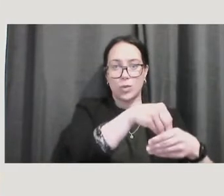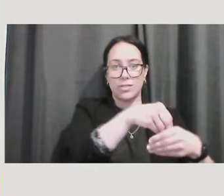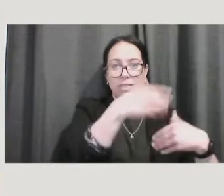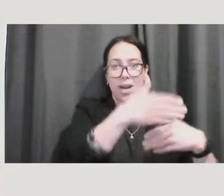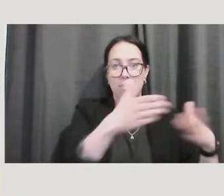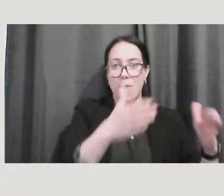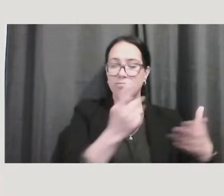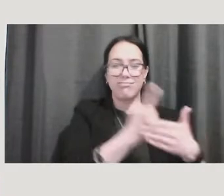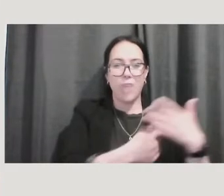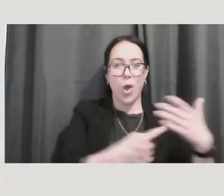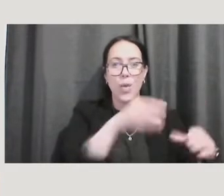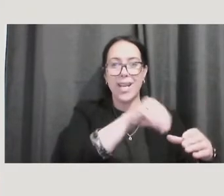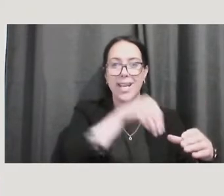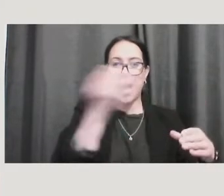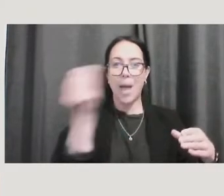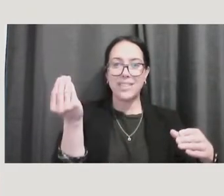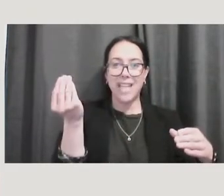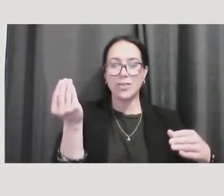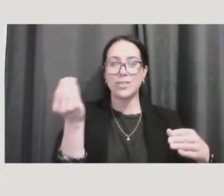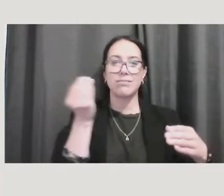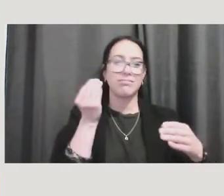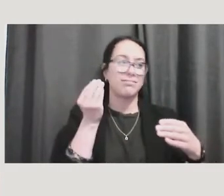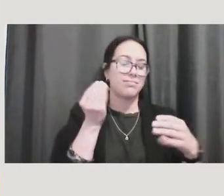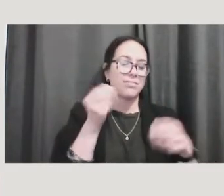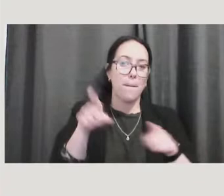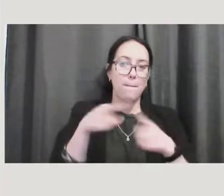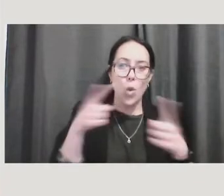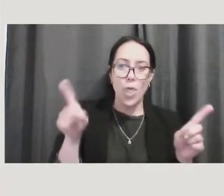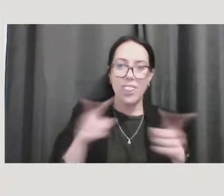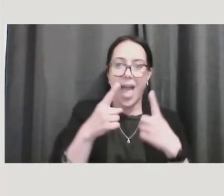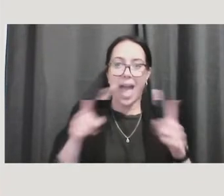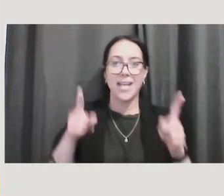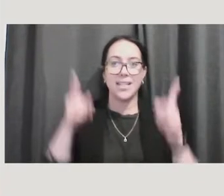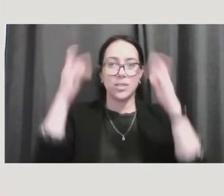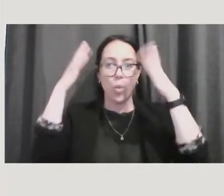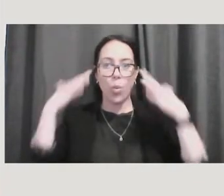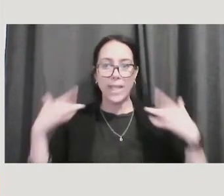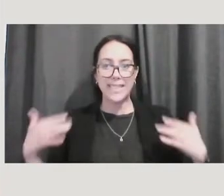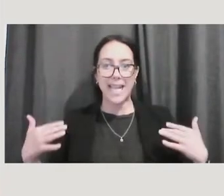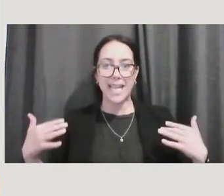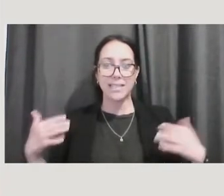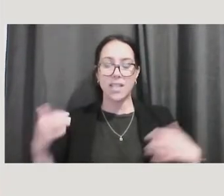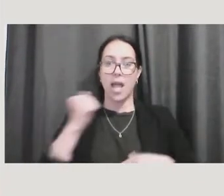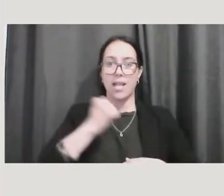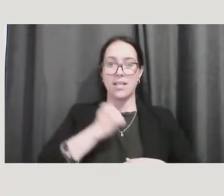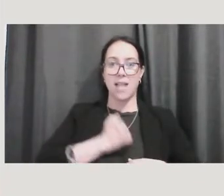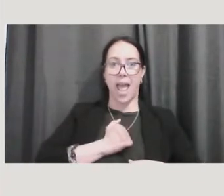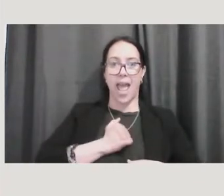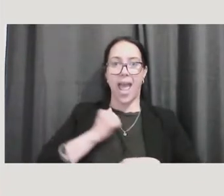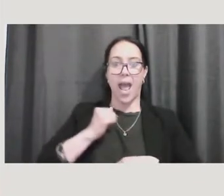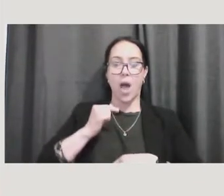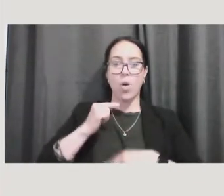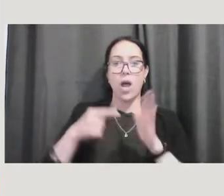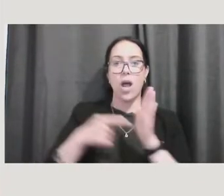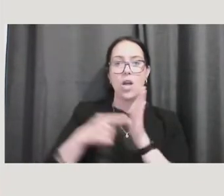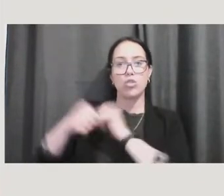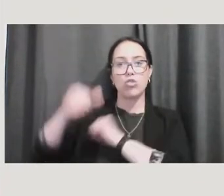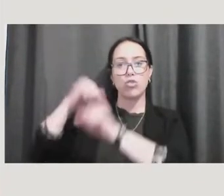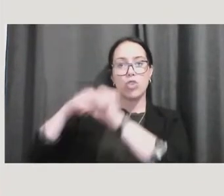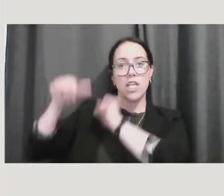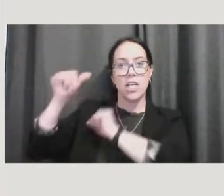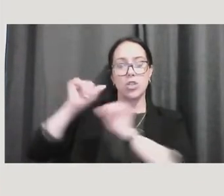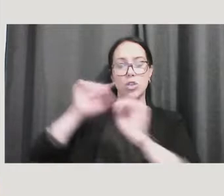comes there and birthdays weddings as our traditional offerings to our people